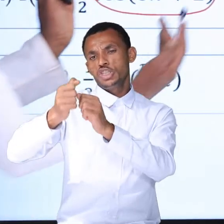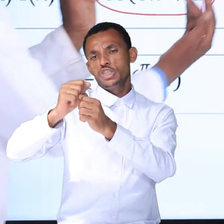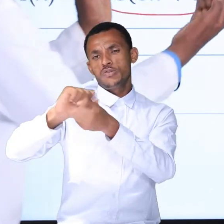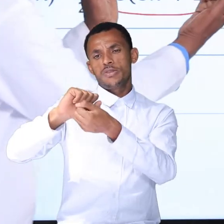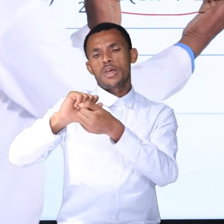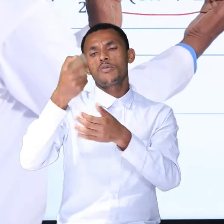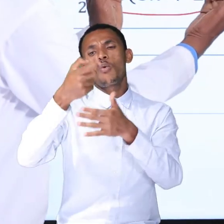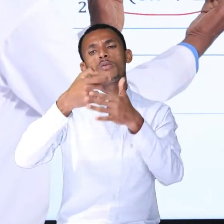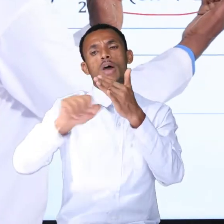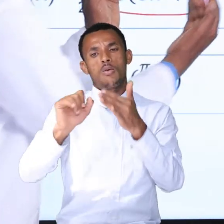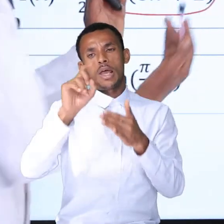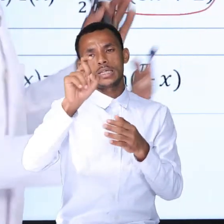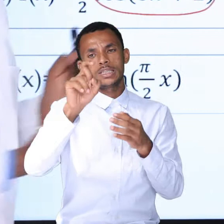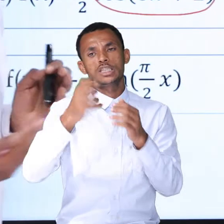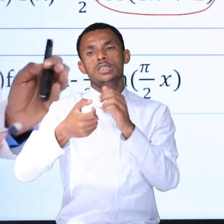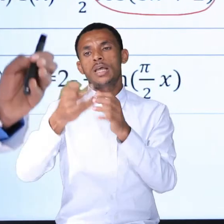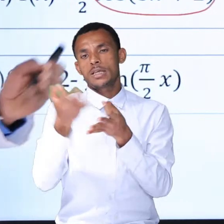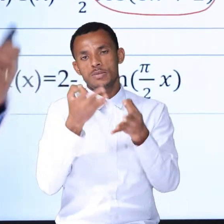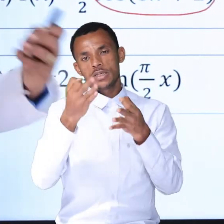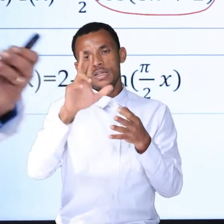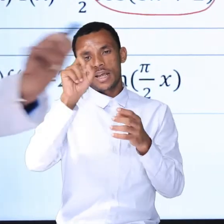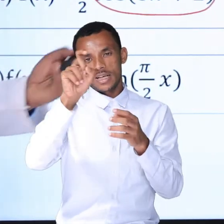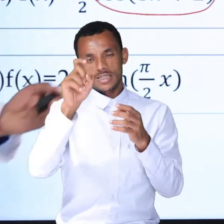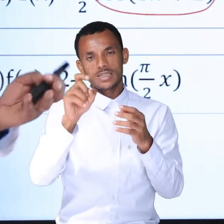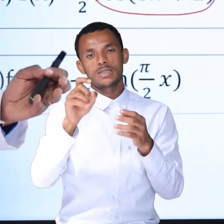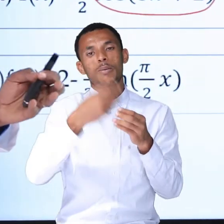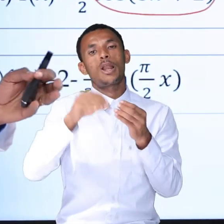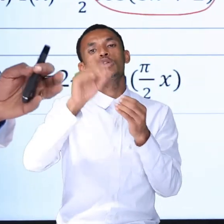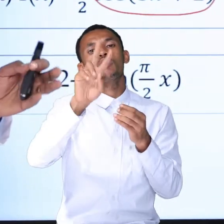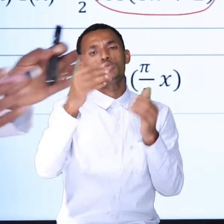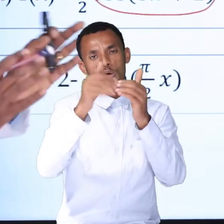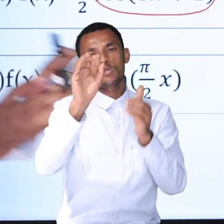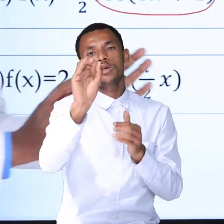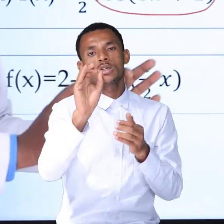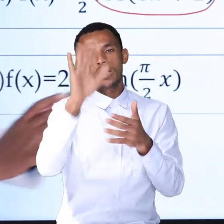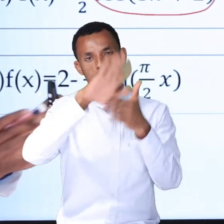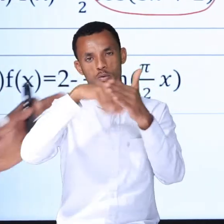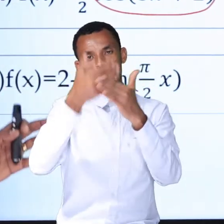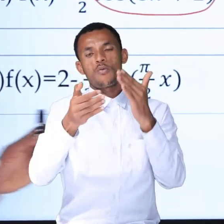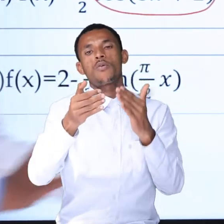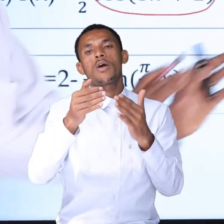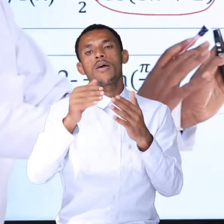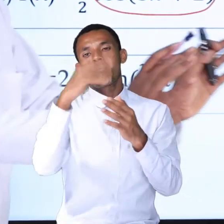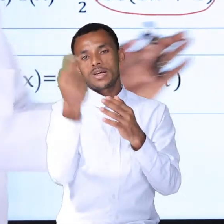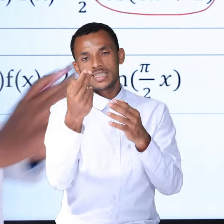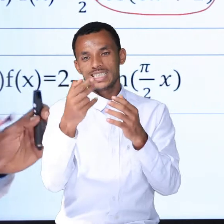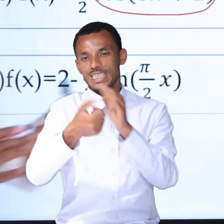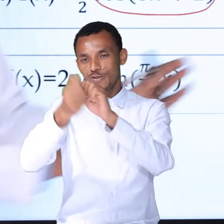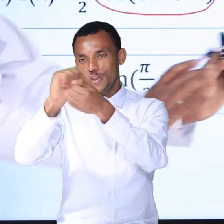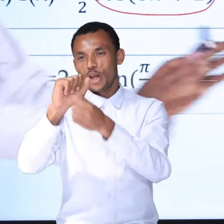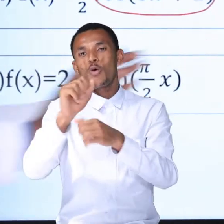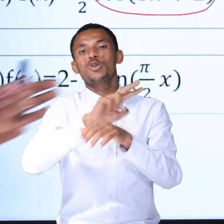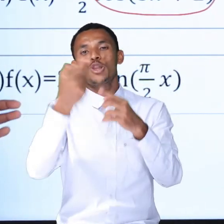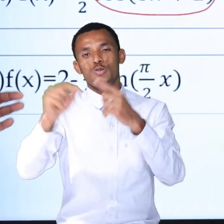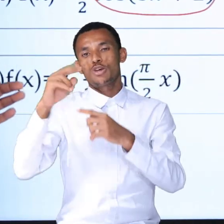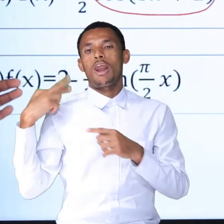At what values of x be? The expression 3x plus 2 is equal to 0. The graph of a function can be shifted horizontally to